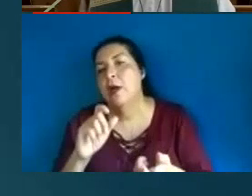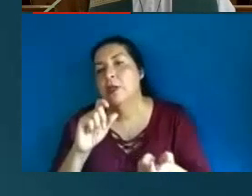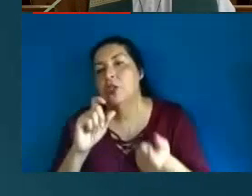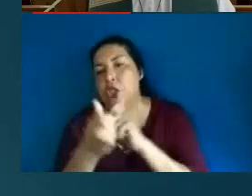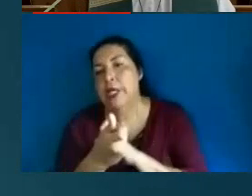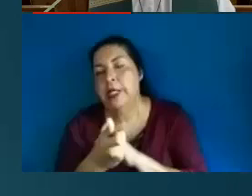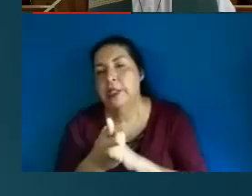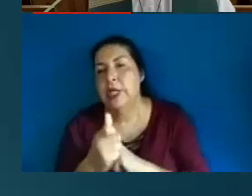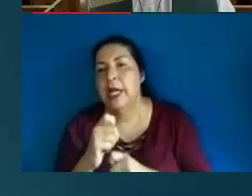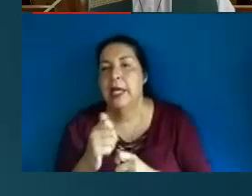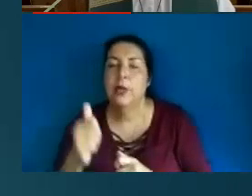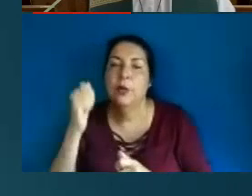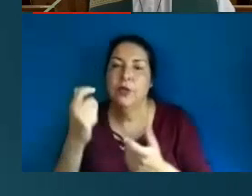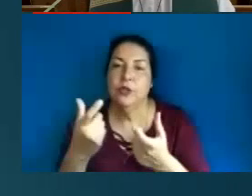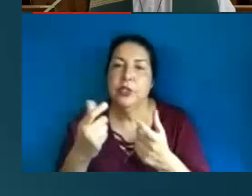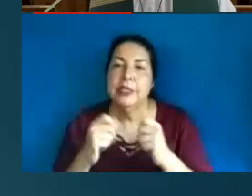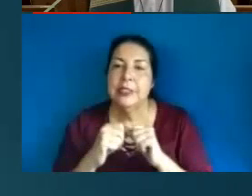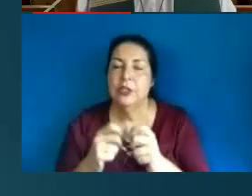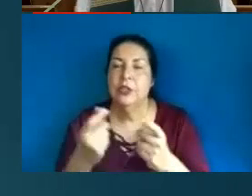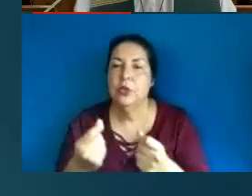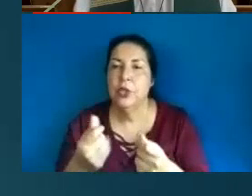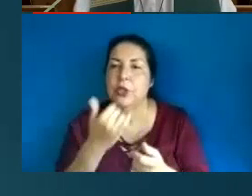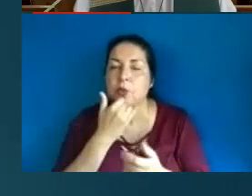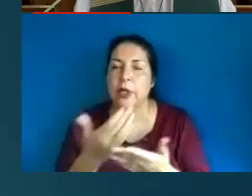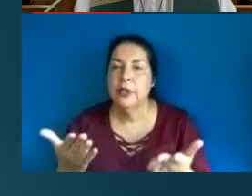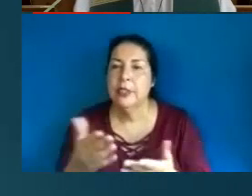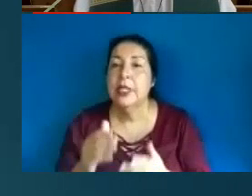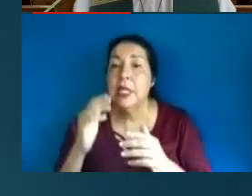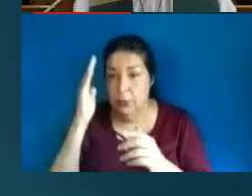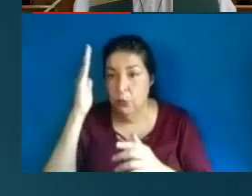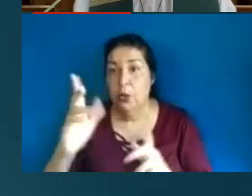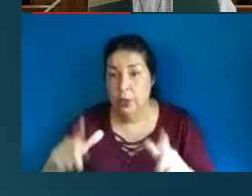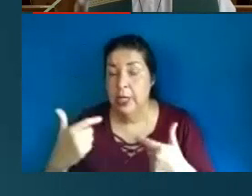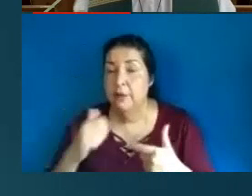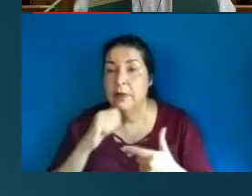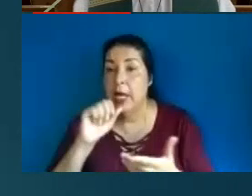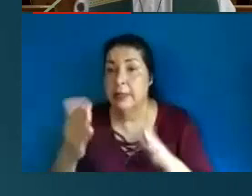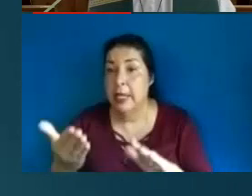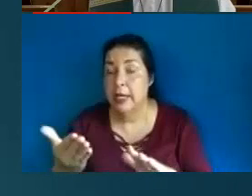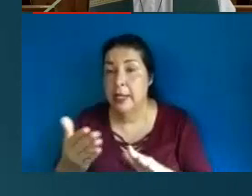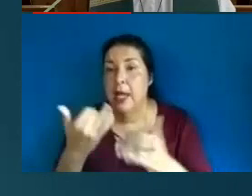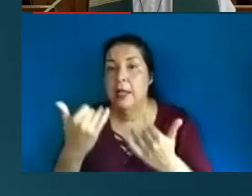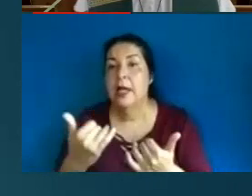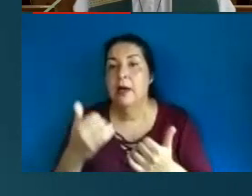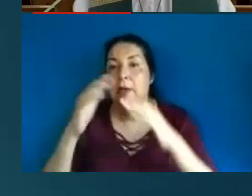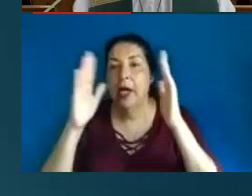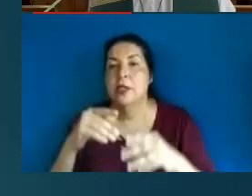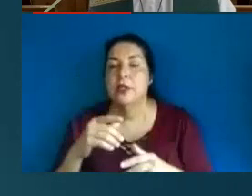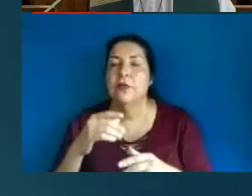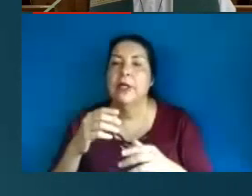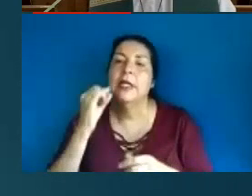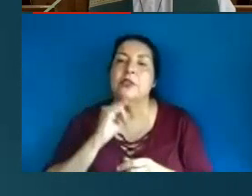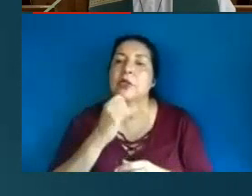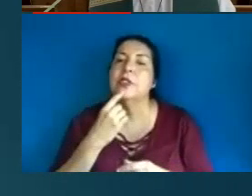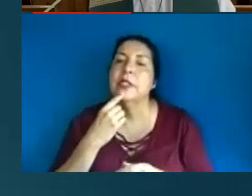committed. He shall truly live. He shall not die. Yet the house of Israel says, the way of the Lord